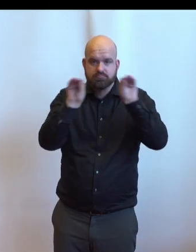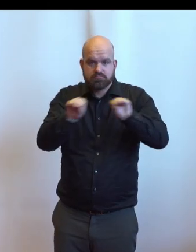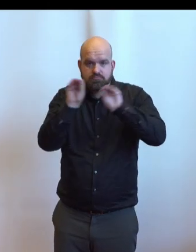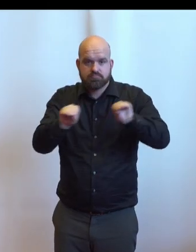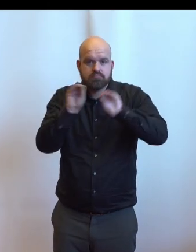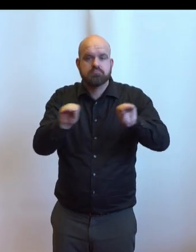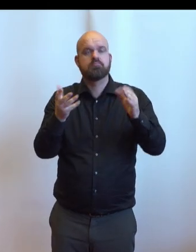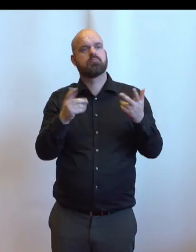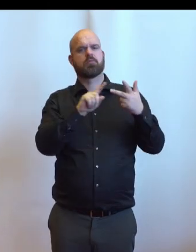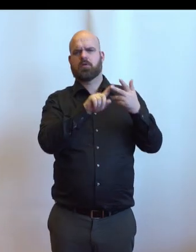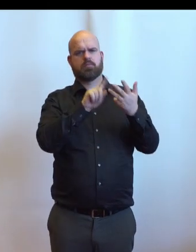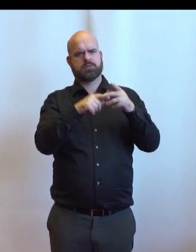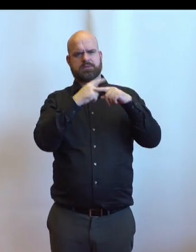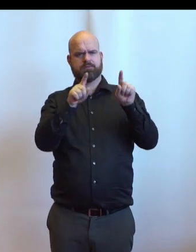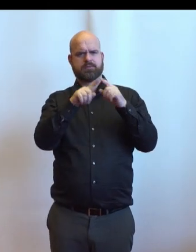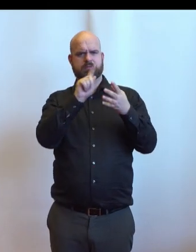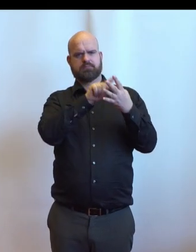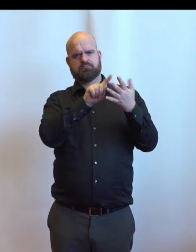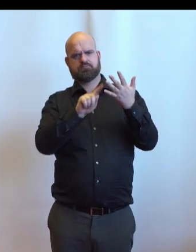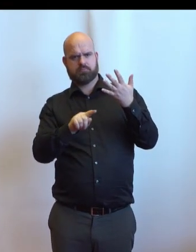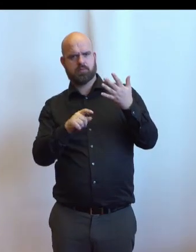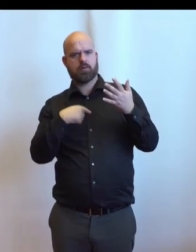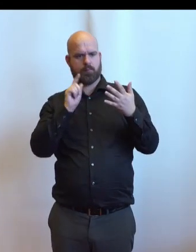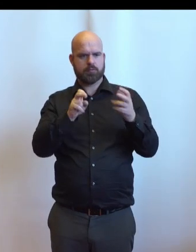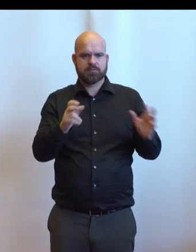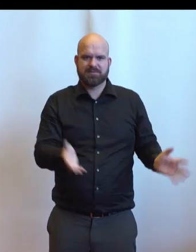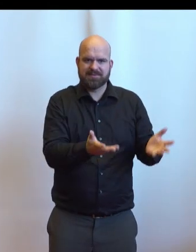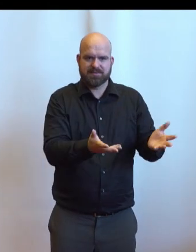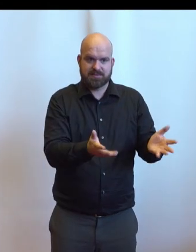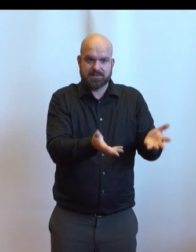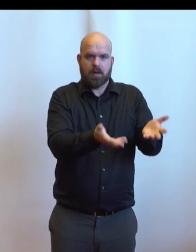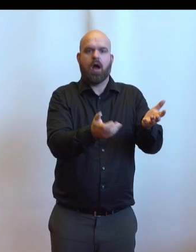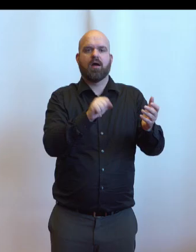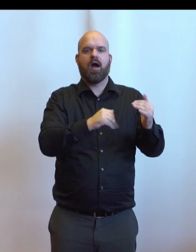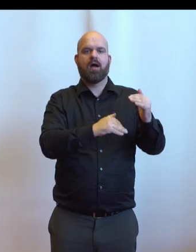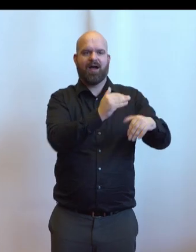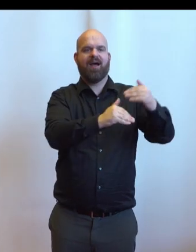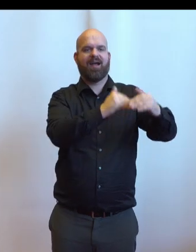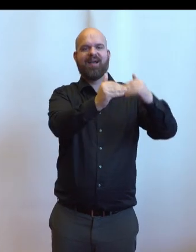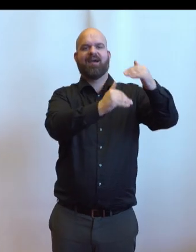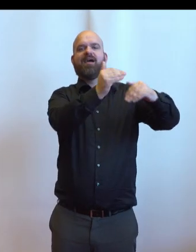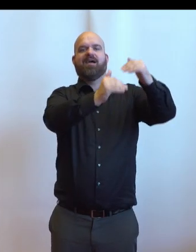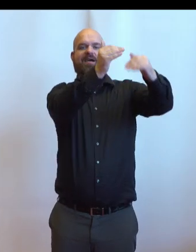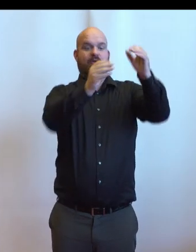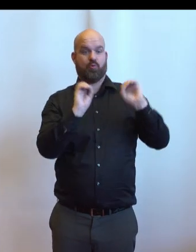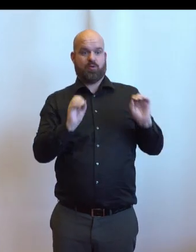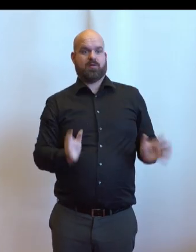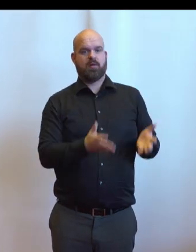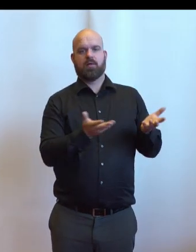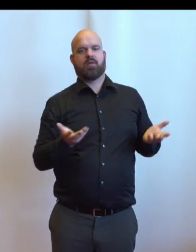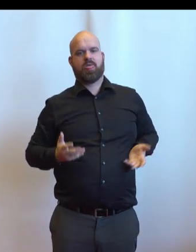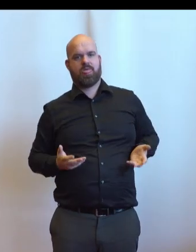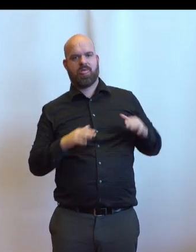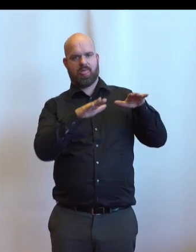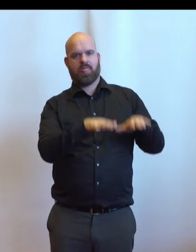need to support all of that and the wrapper around it. Next slide, please. So I think it was last year, Forrester did a